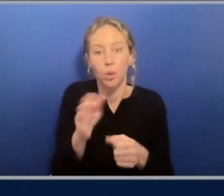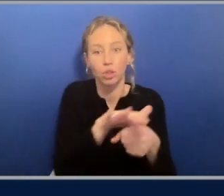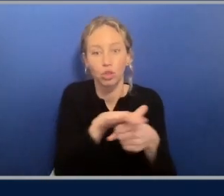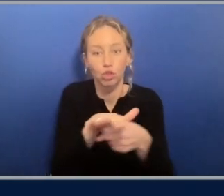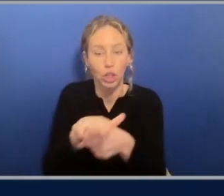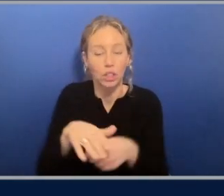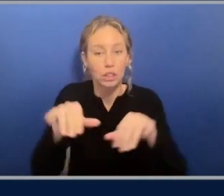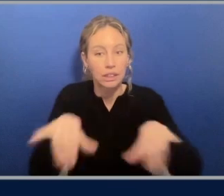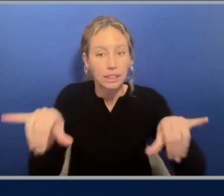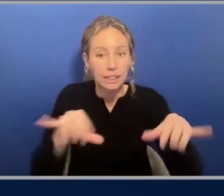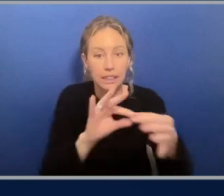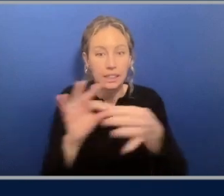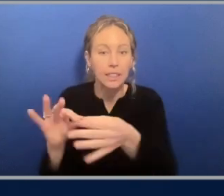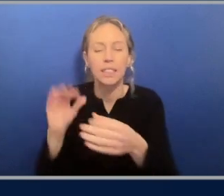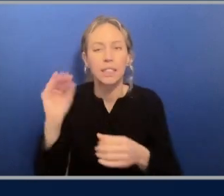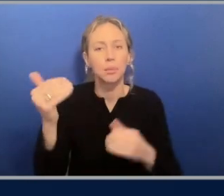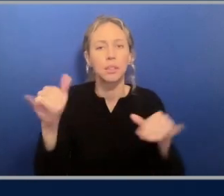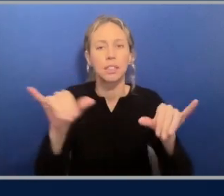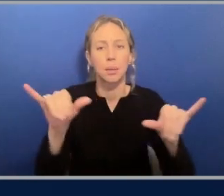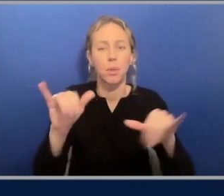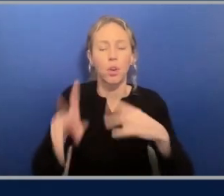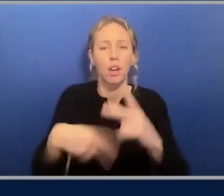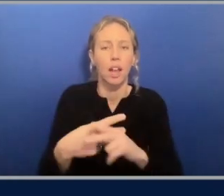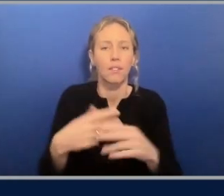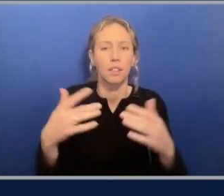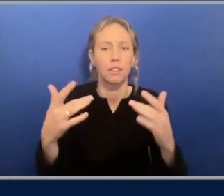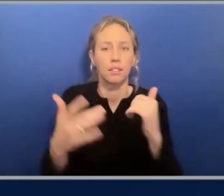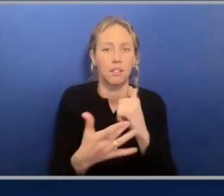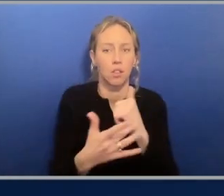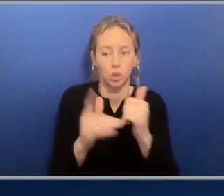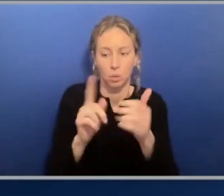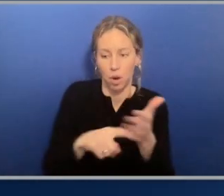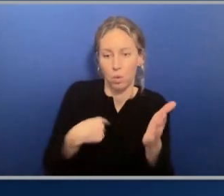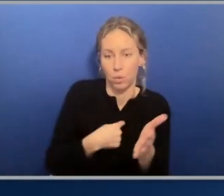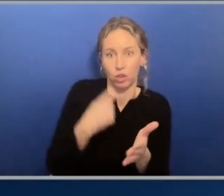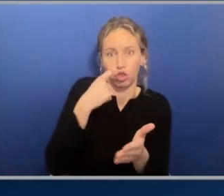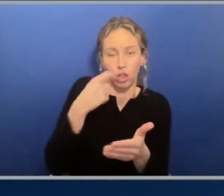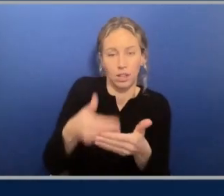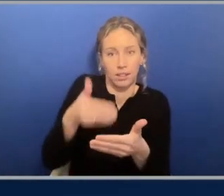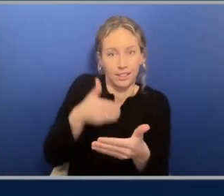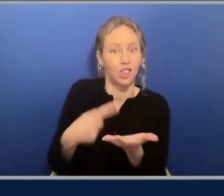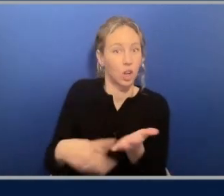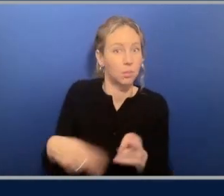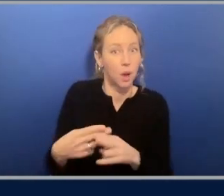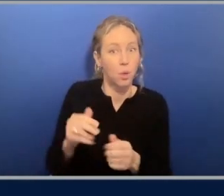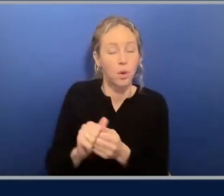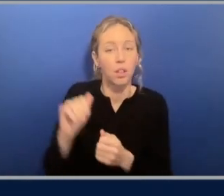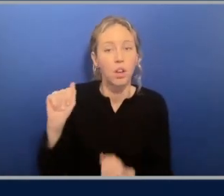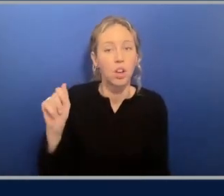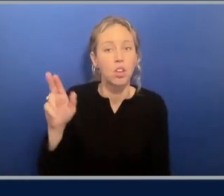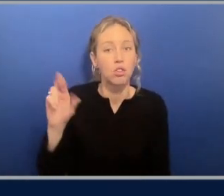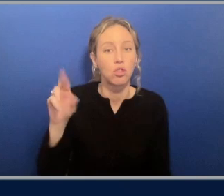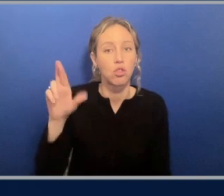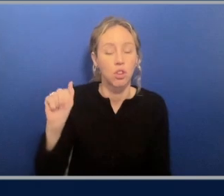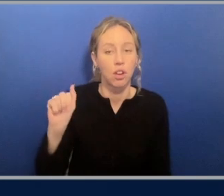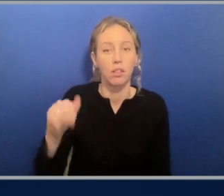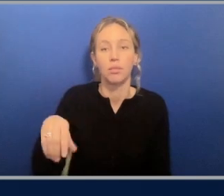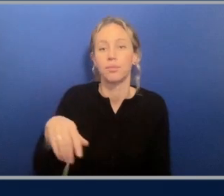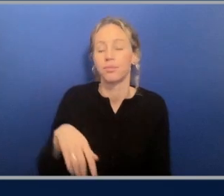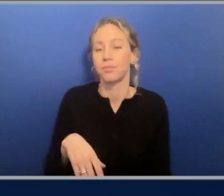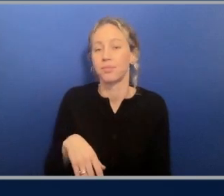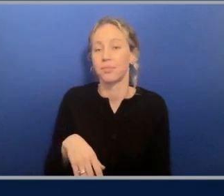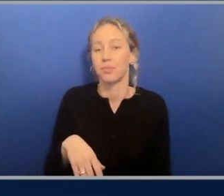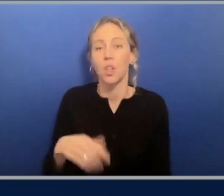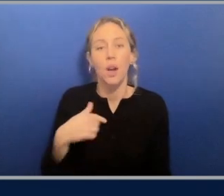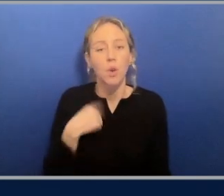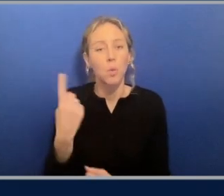Yeah. Seems very similar technology to what we just discussed with Aurora. Yeah. So we have user Shrikant asking